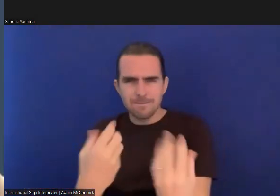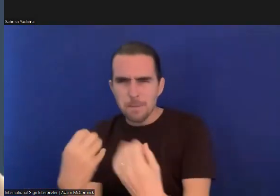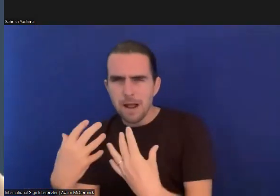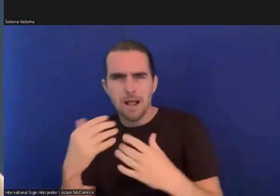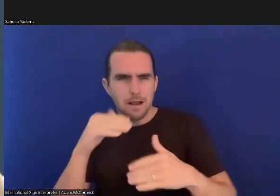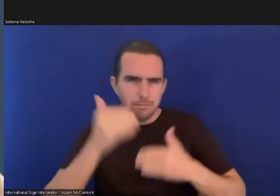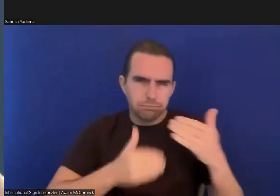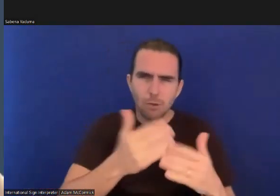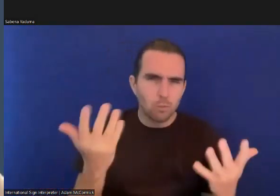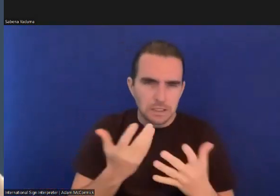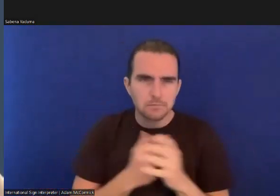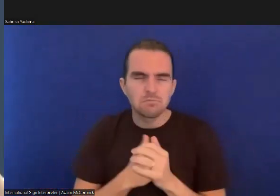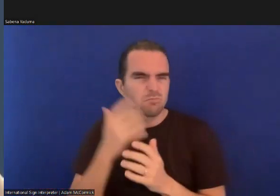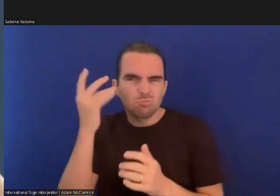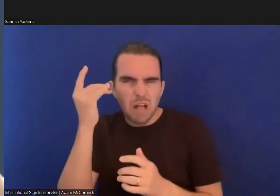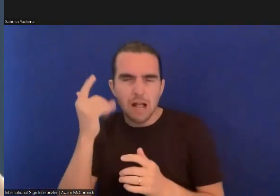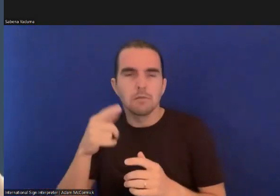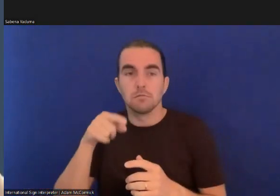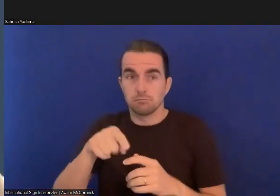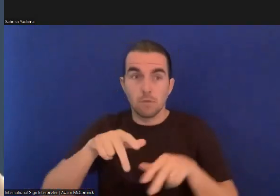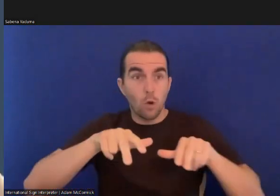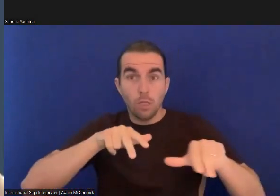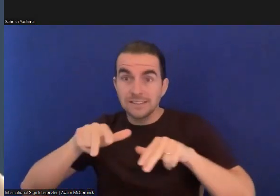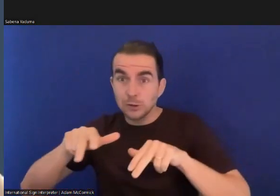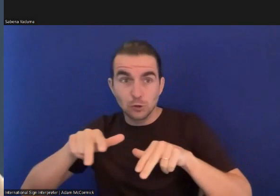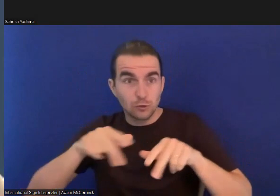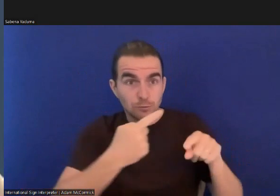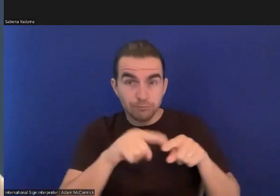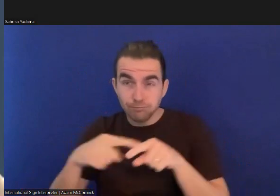and maintaining a community feedback mechanism.